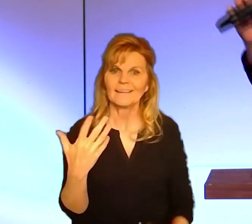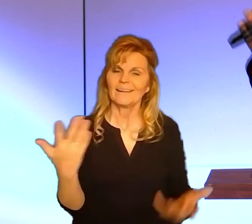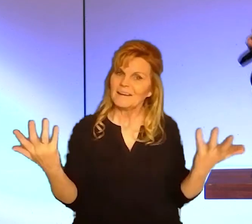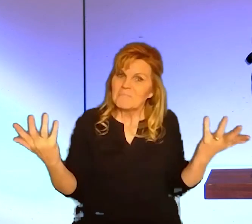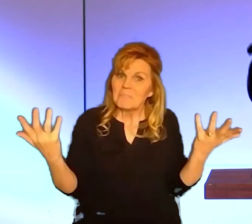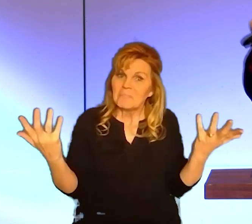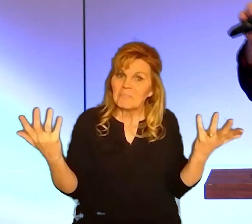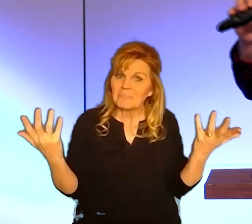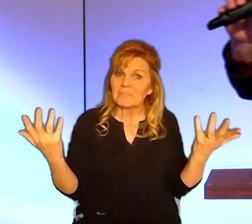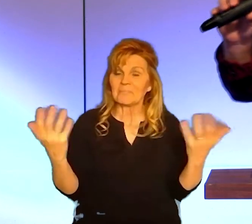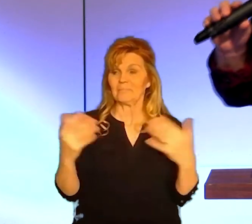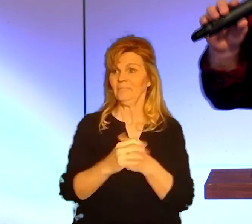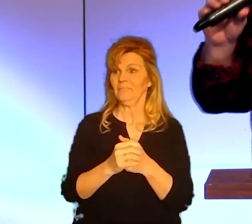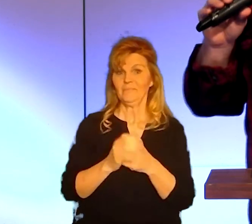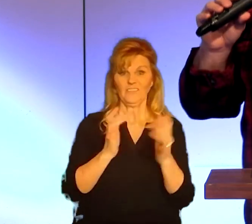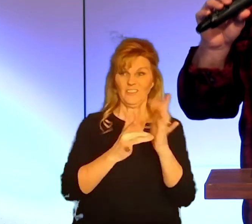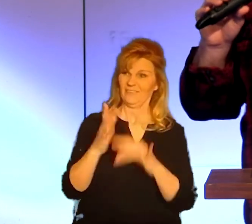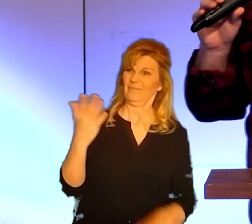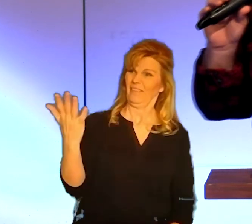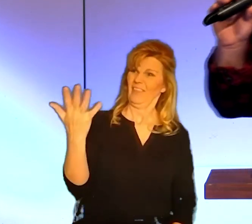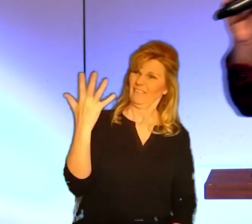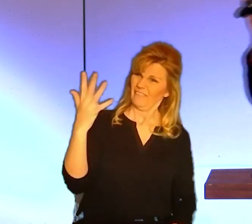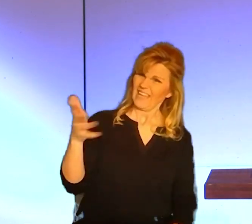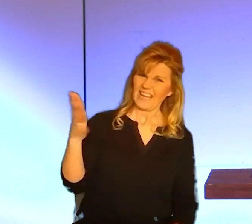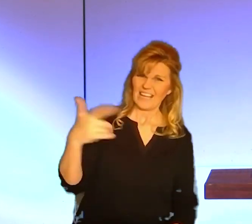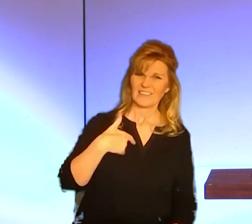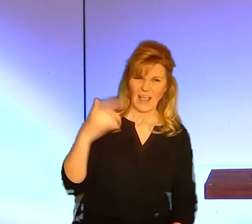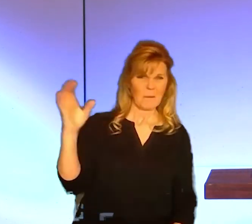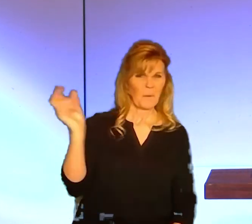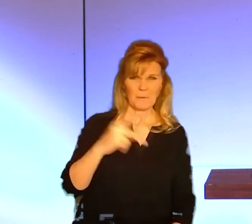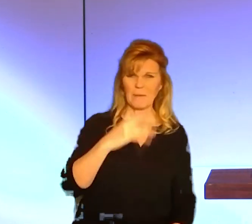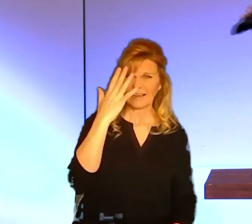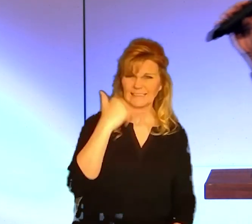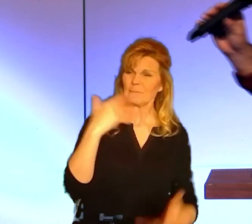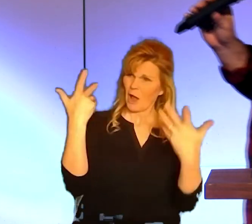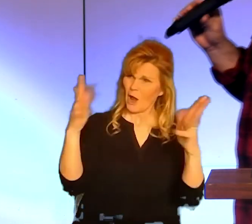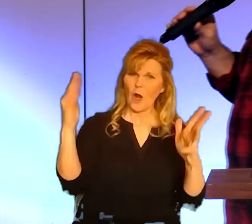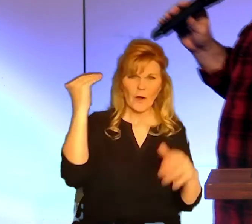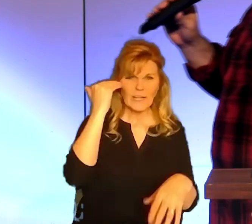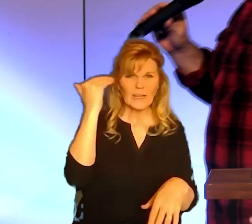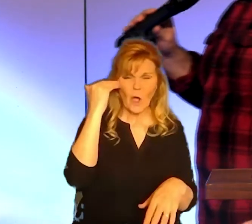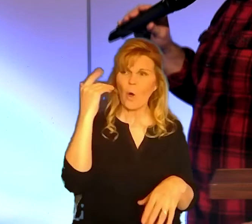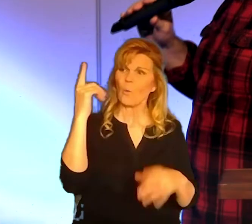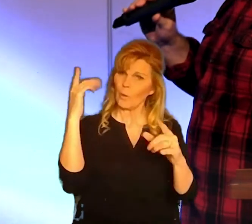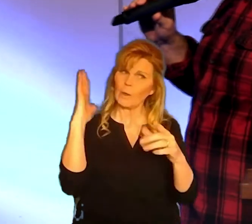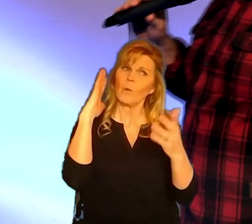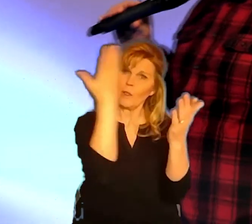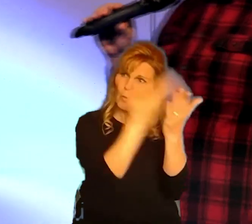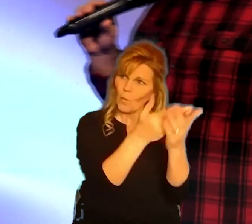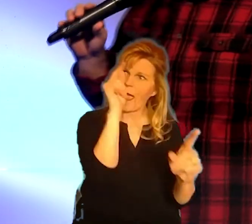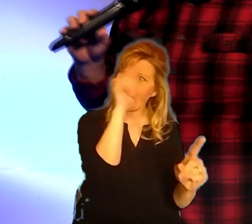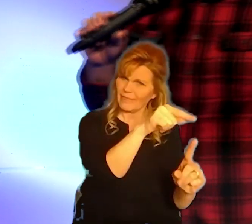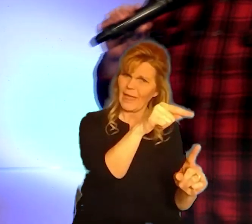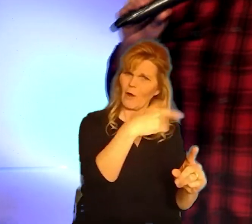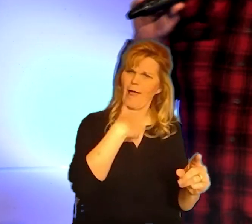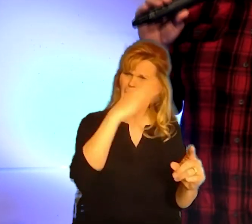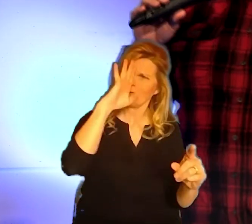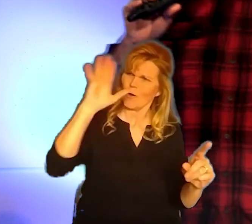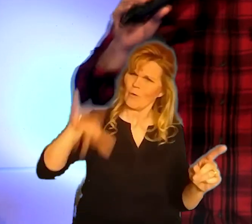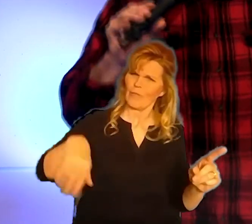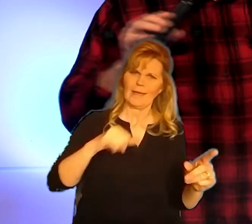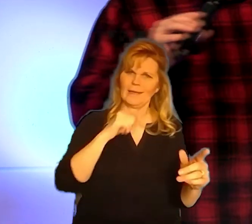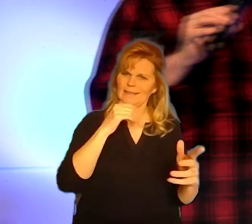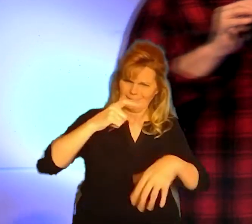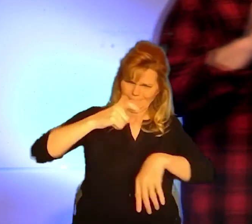am going back to sleep. Like, I already know, like I have a destination in mind. Like, we're gonna get there. Like, it's not